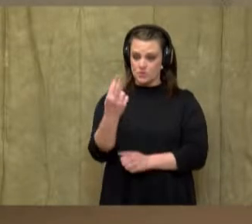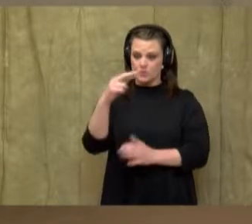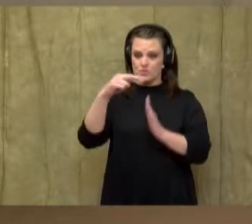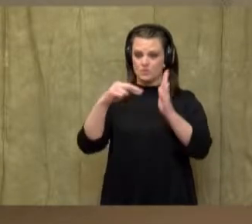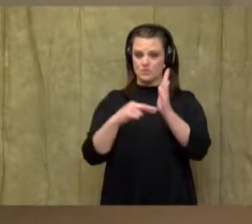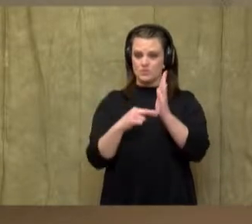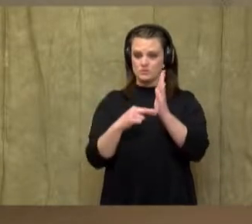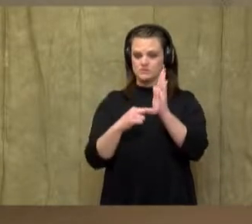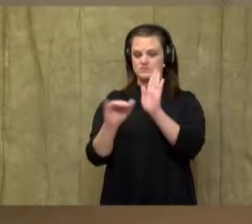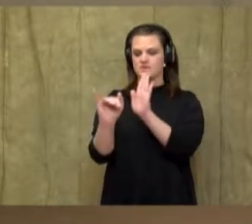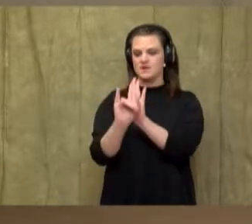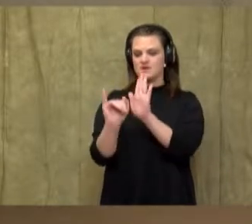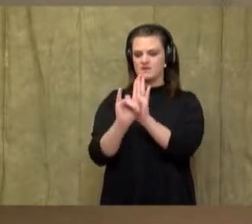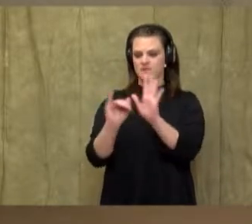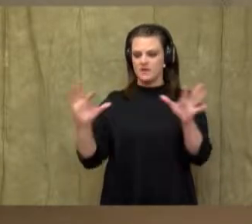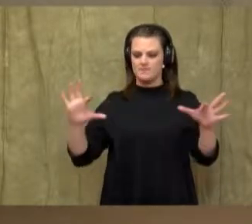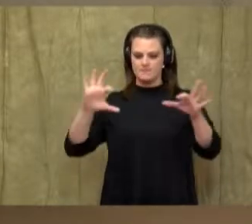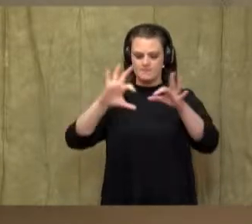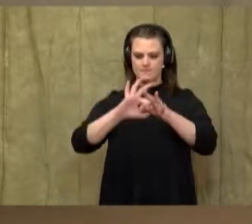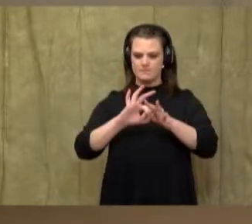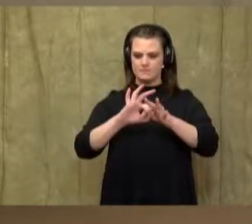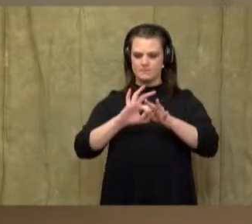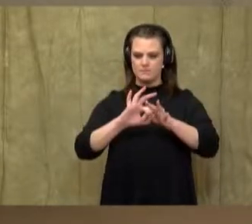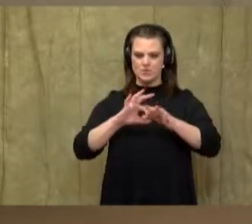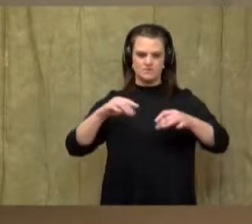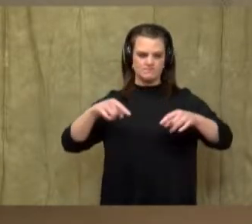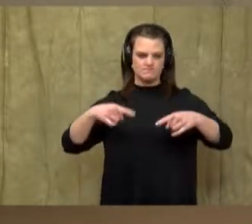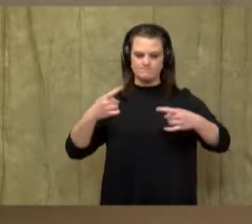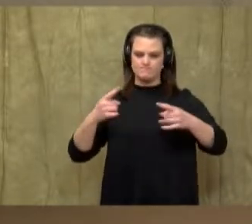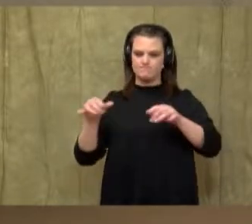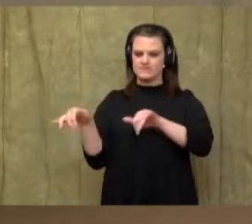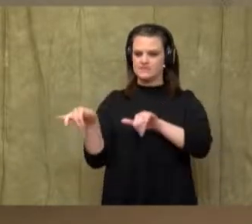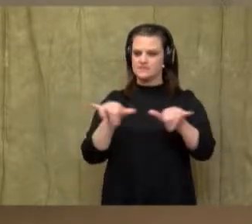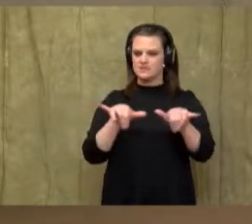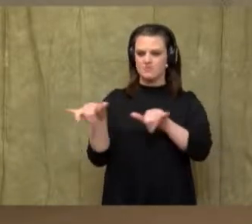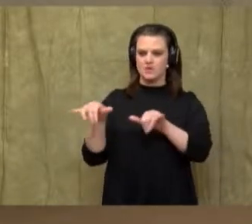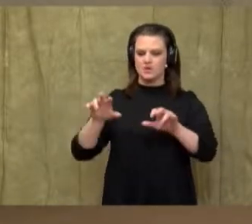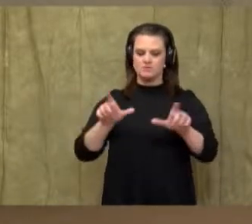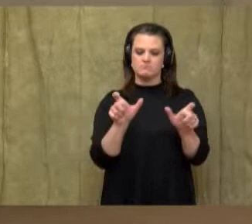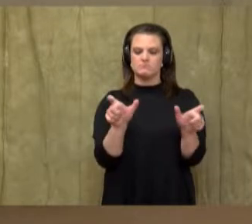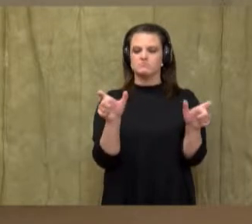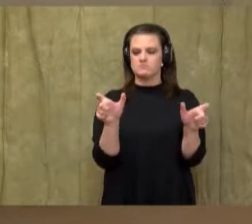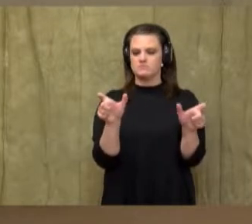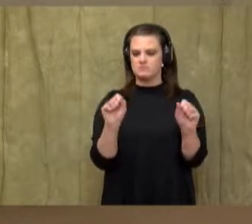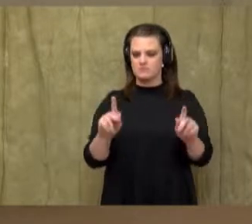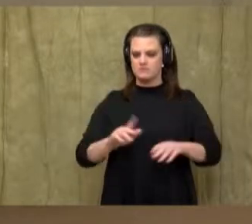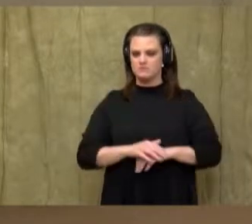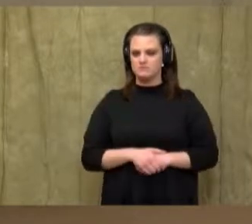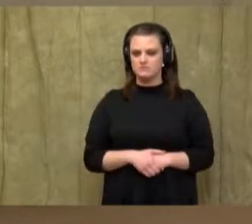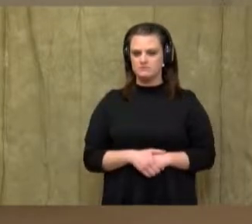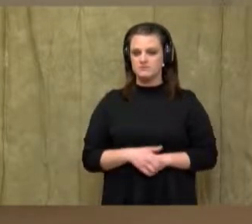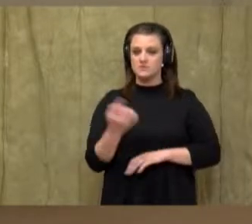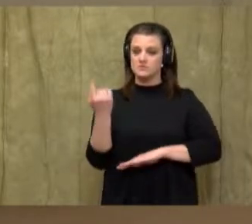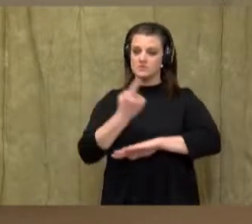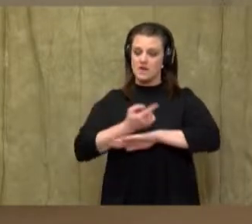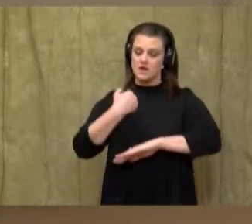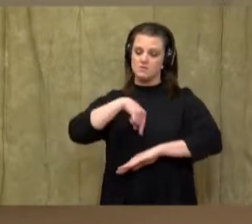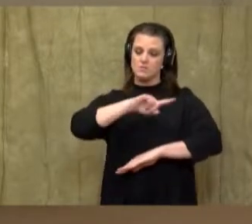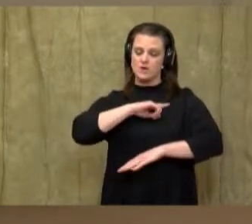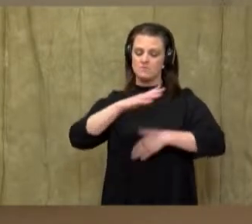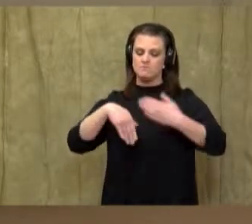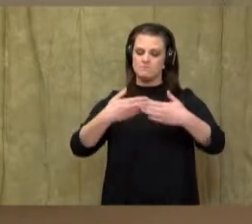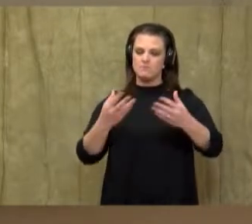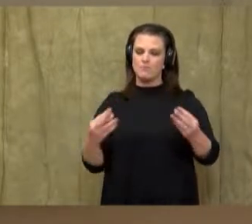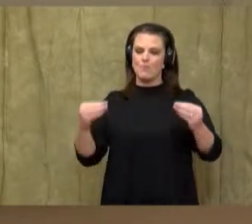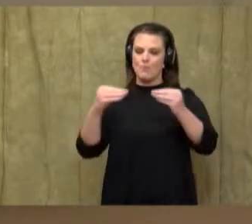Identify relationships between corresponding terms. So today we're going to move a little bit forward with our